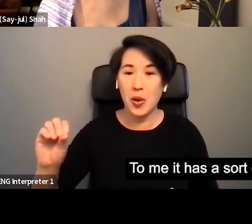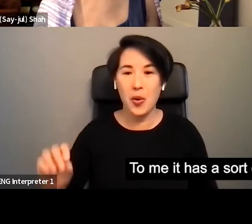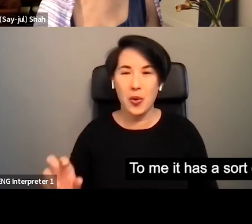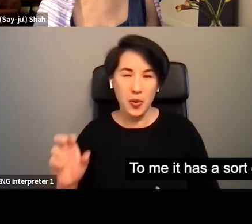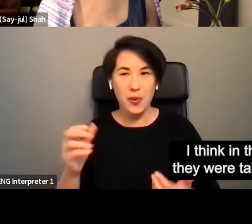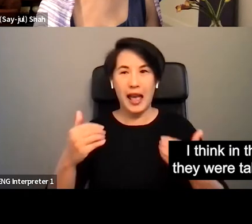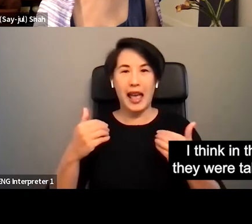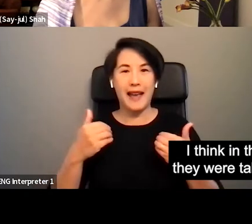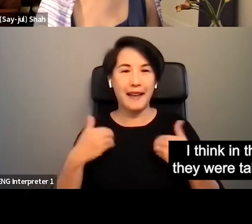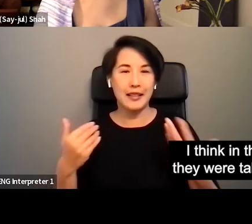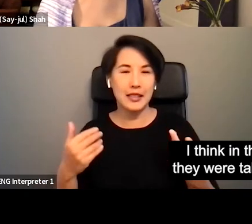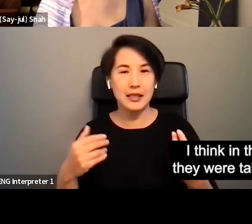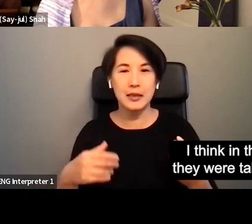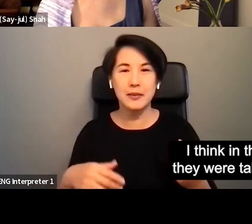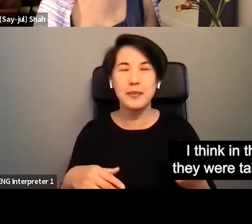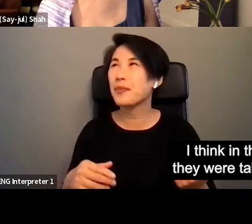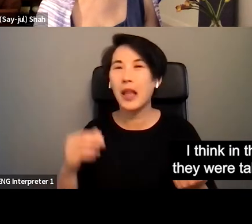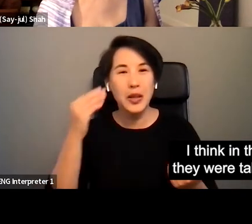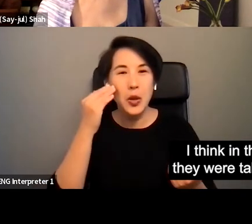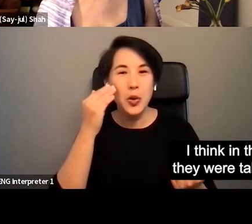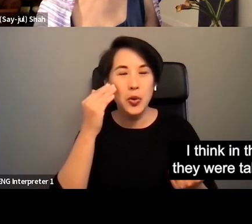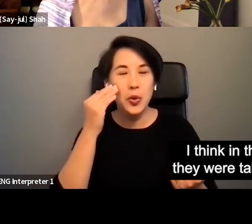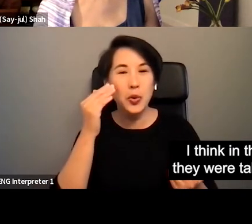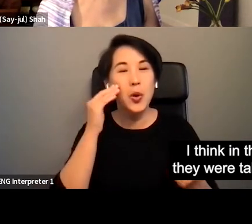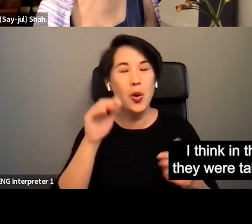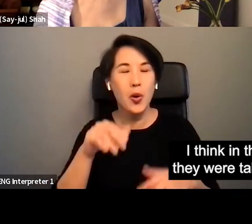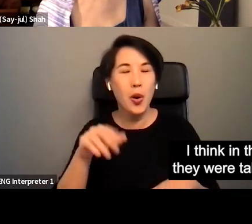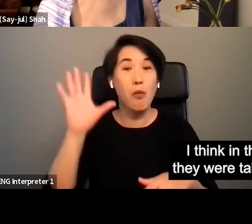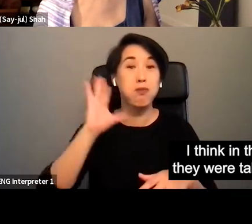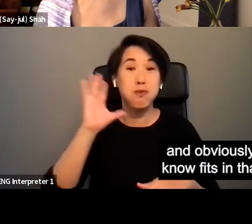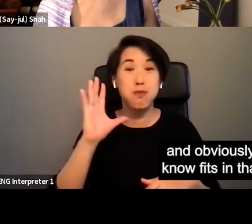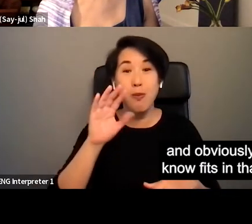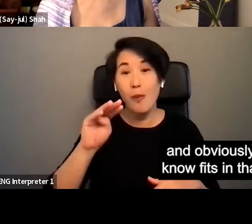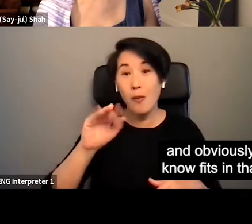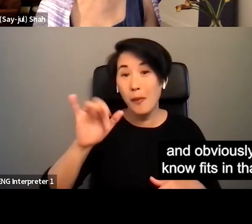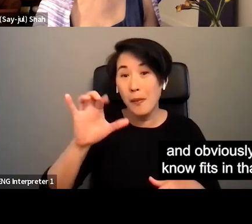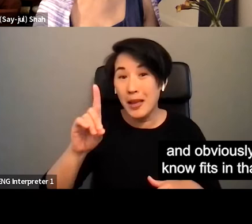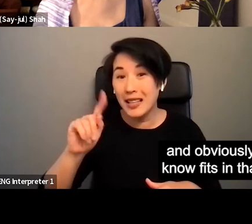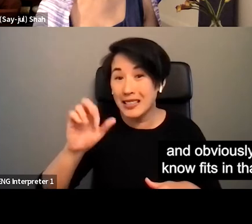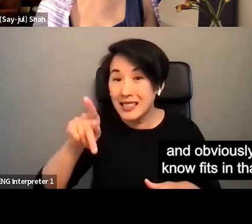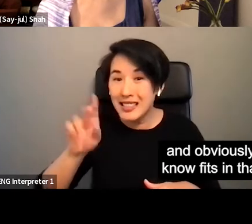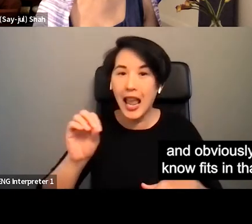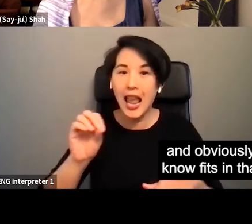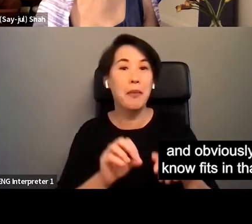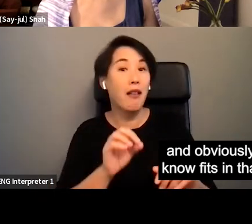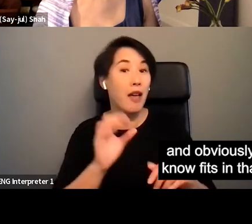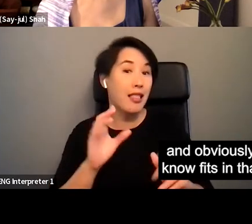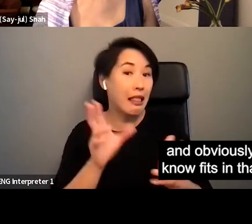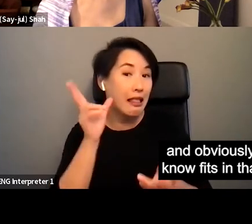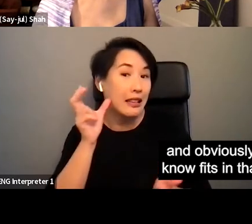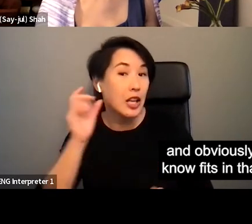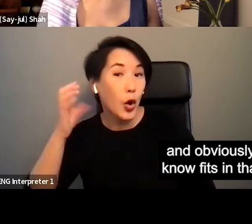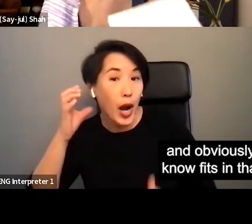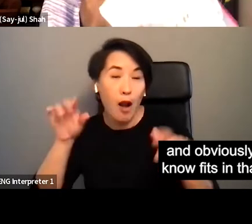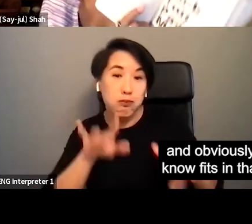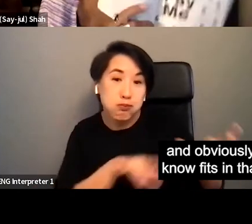like mixtape effect. I think in the first Tiger Talk, they were talking about zines. And obviously this definitely, you know, I think